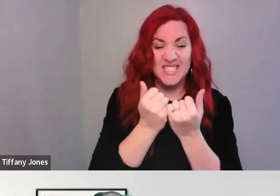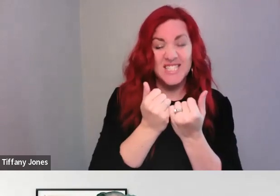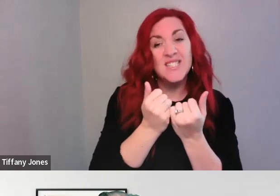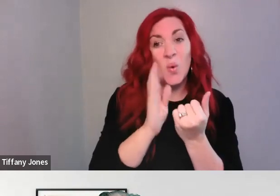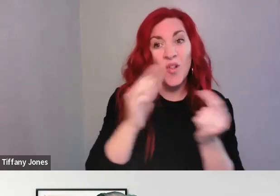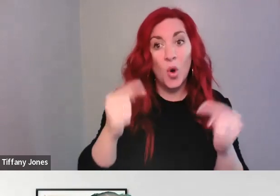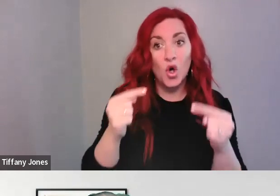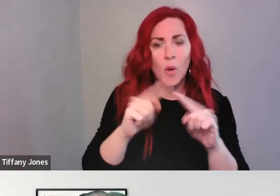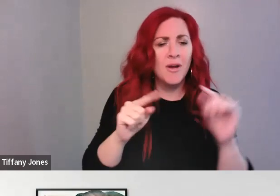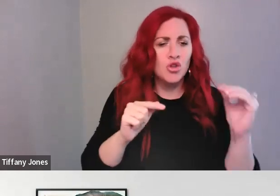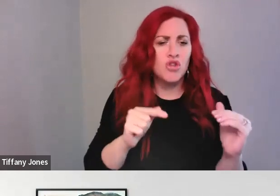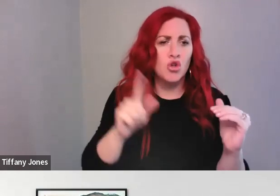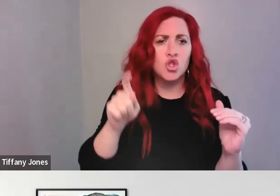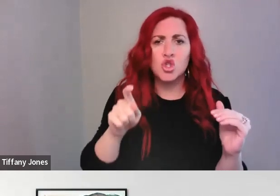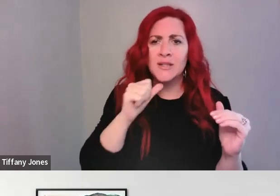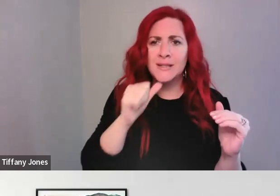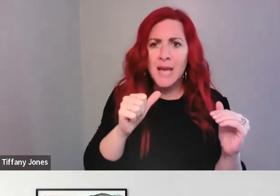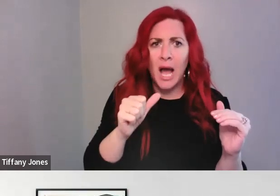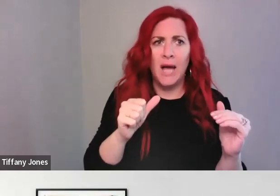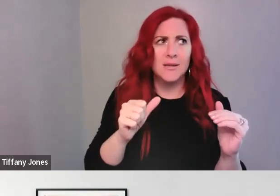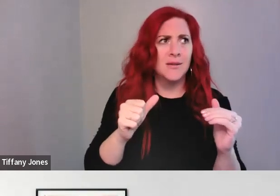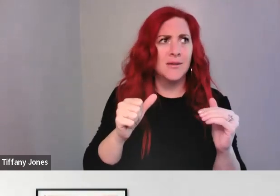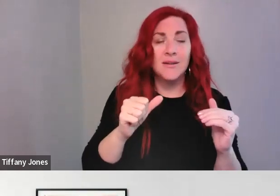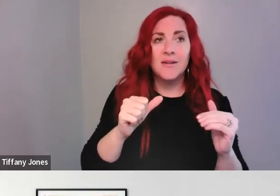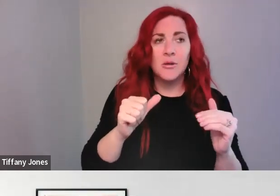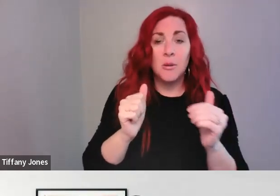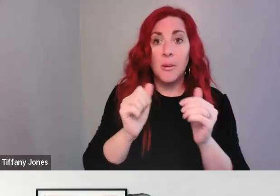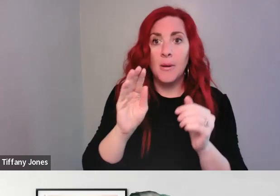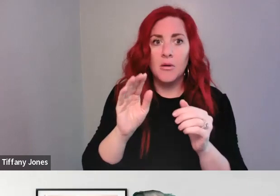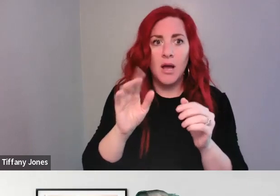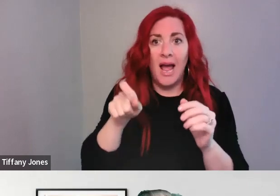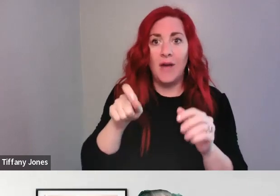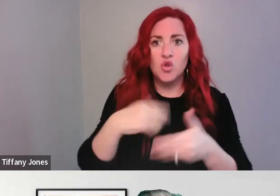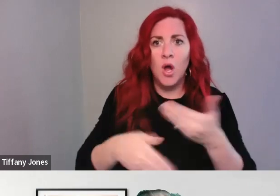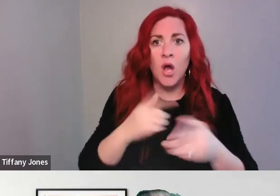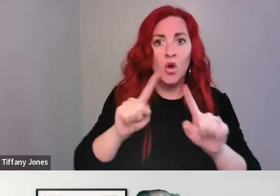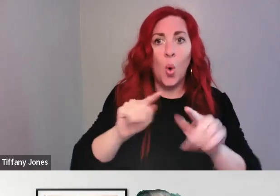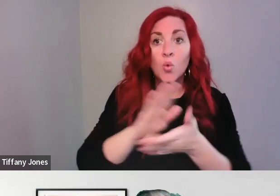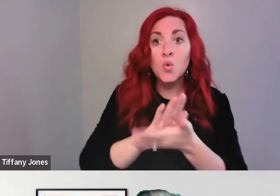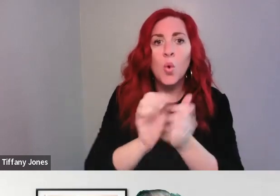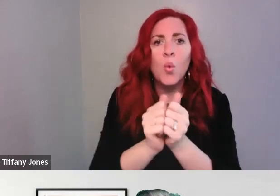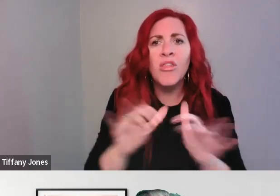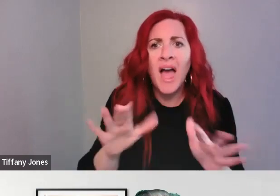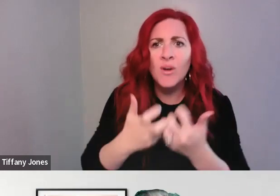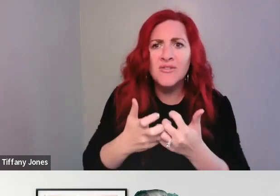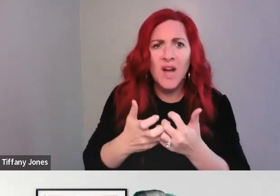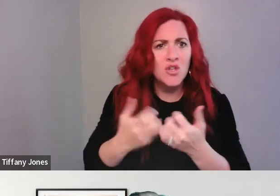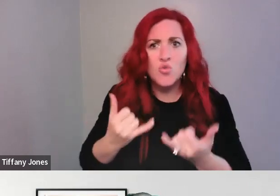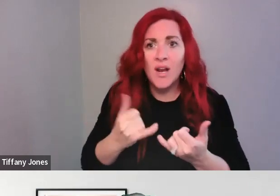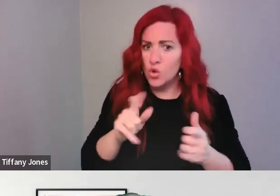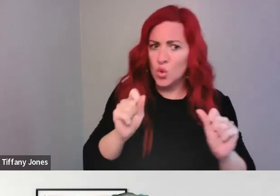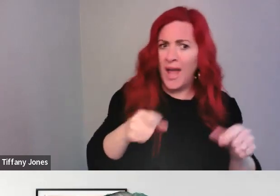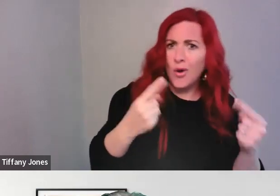shouldn't be without a needed device in the meantime. It's really you could kind of argue, my child should